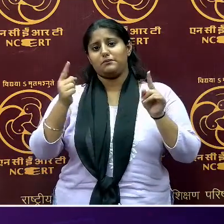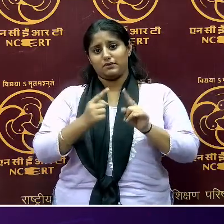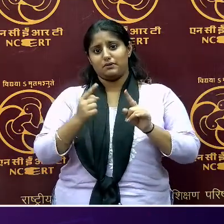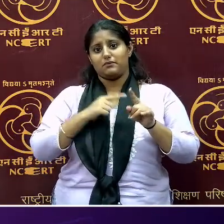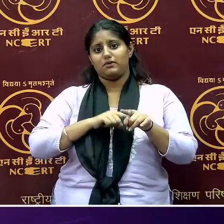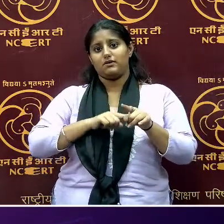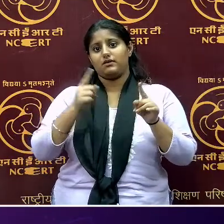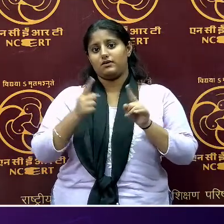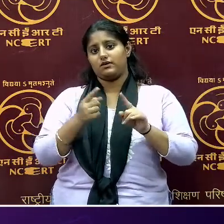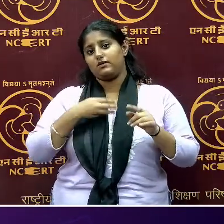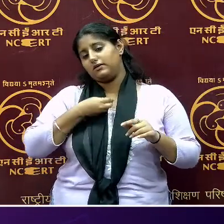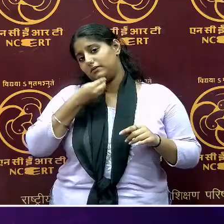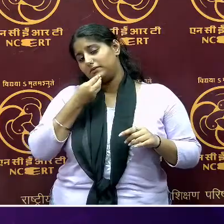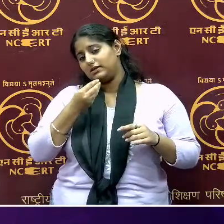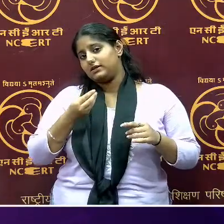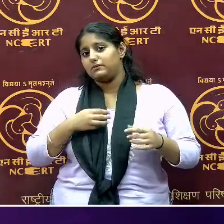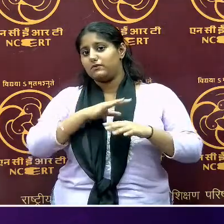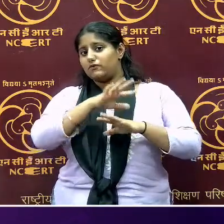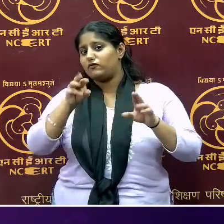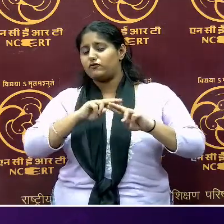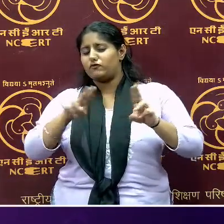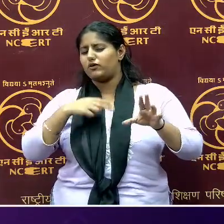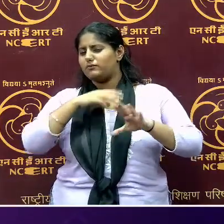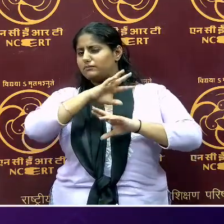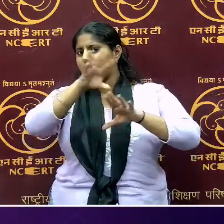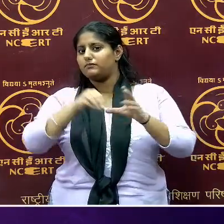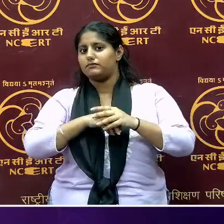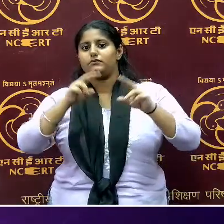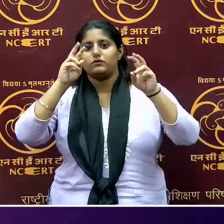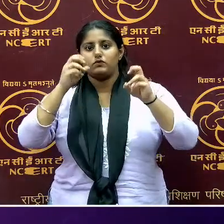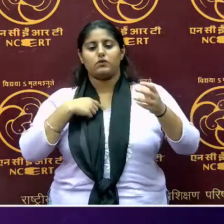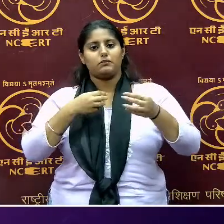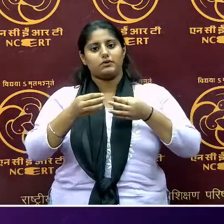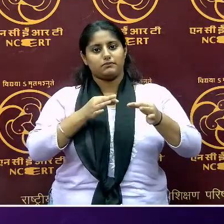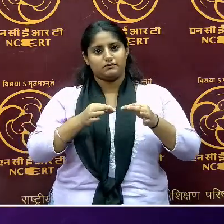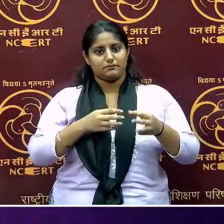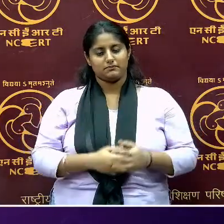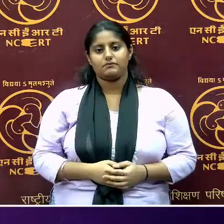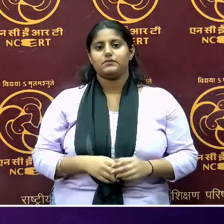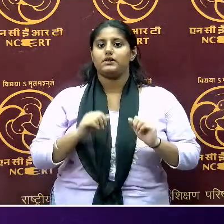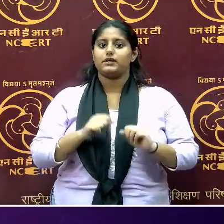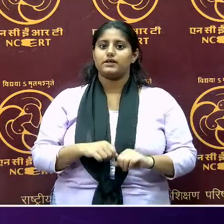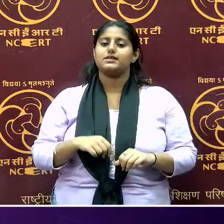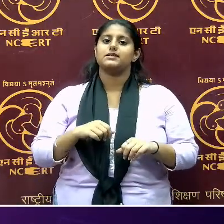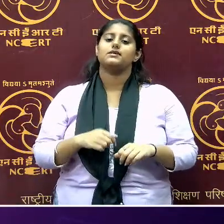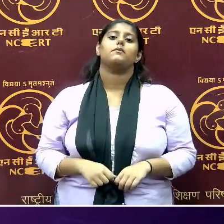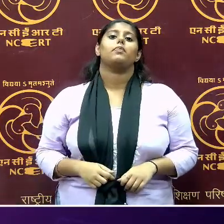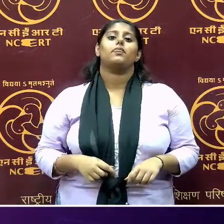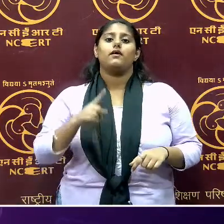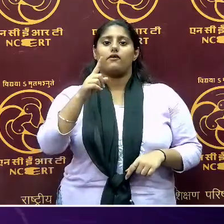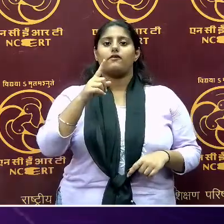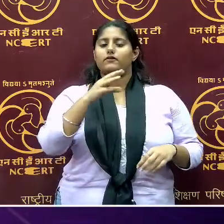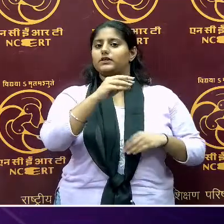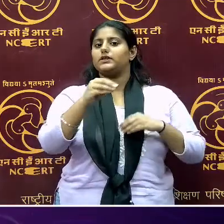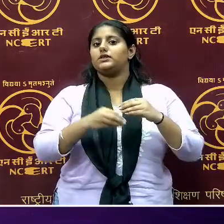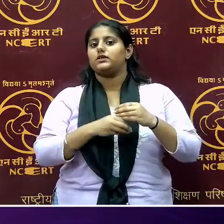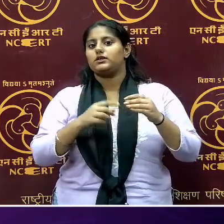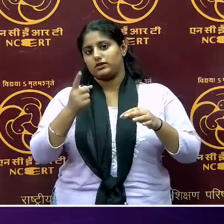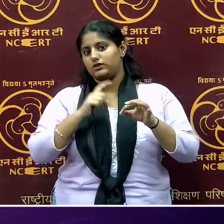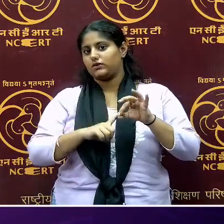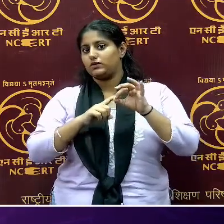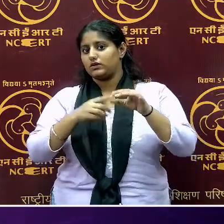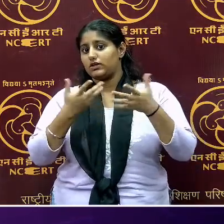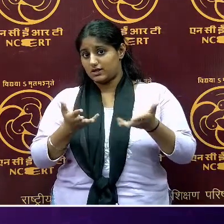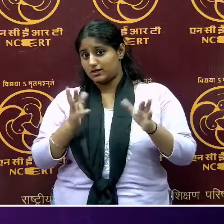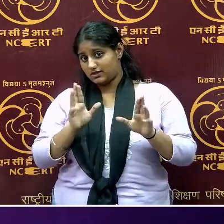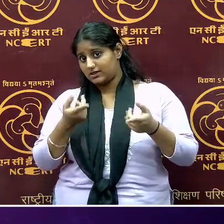time, so can we conclude overall our topic? Yeah, sure. We have just one question, shall we do? Is there any